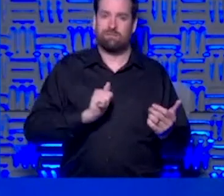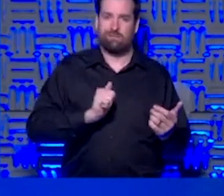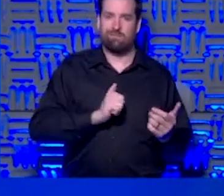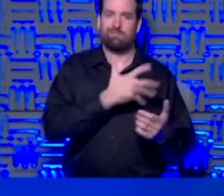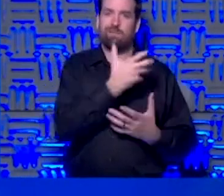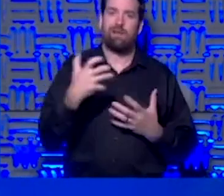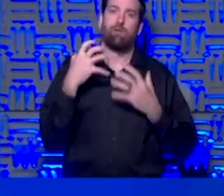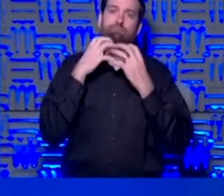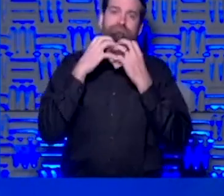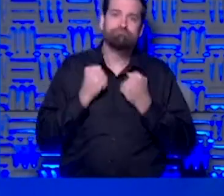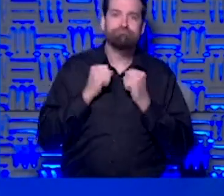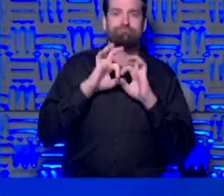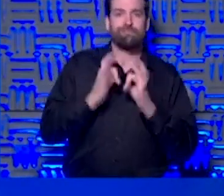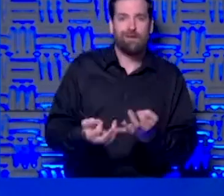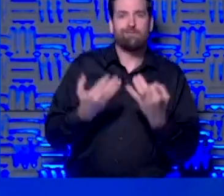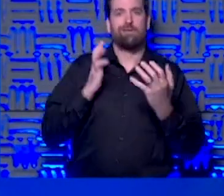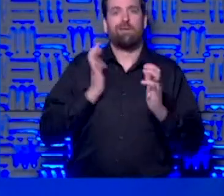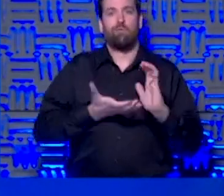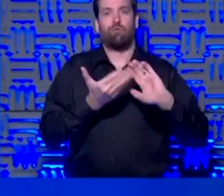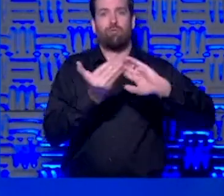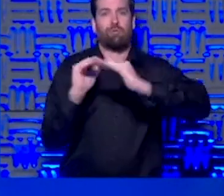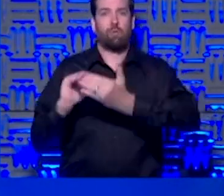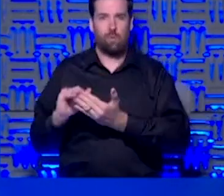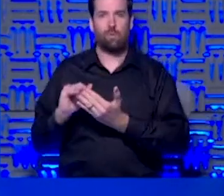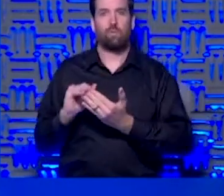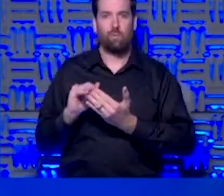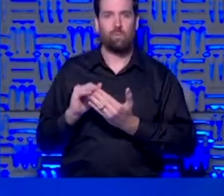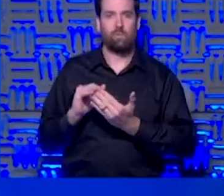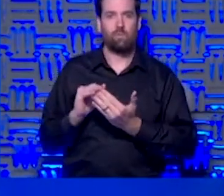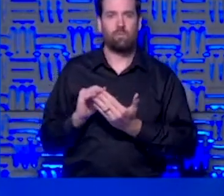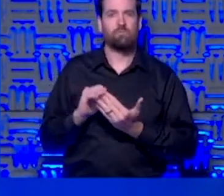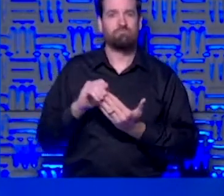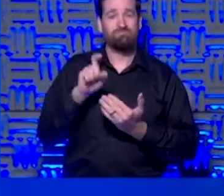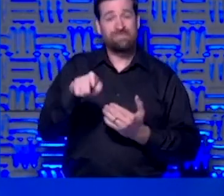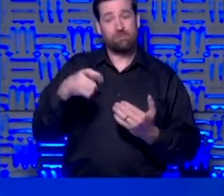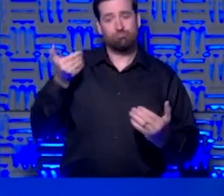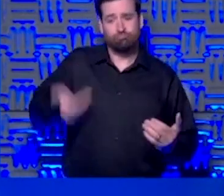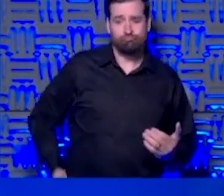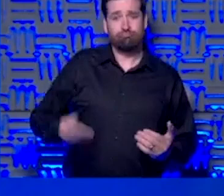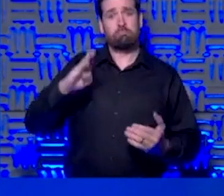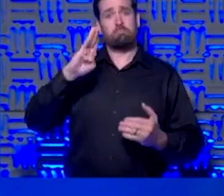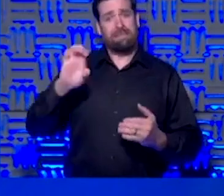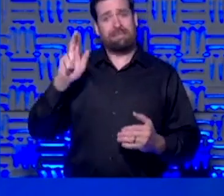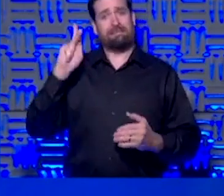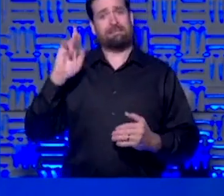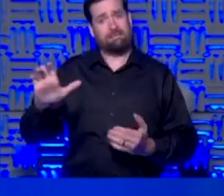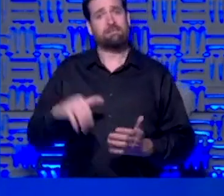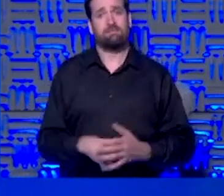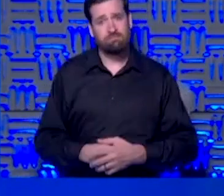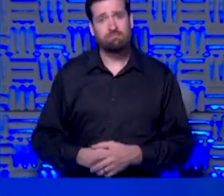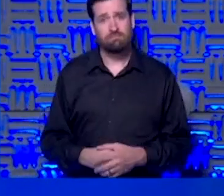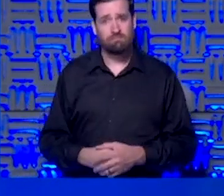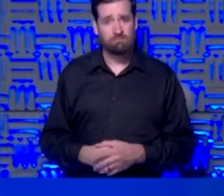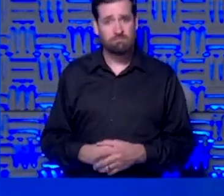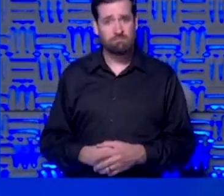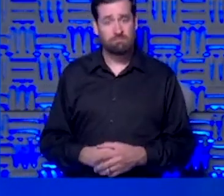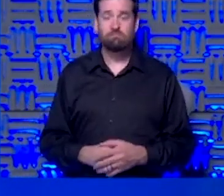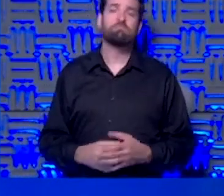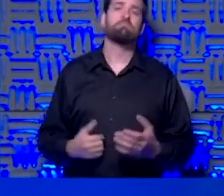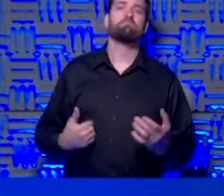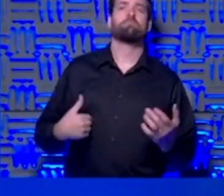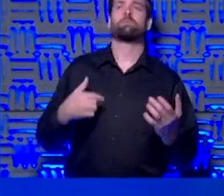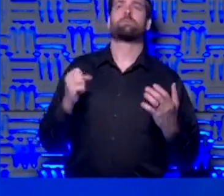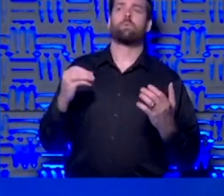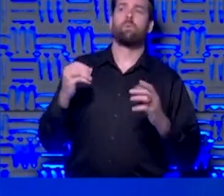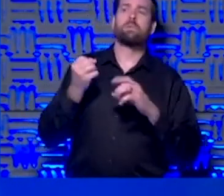loved ones, and our community. And that's where we need to be, KC. So are we saying, do you think, and does